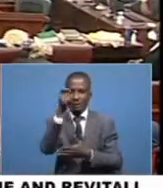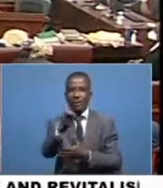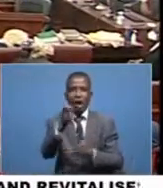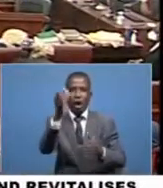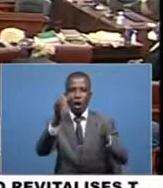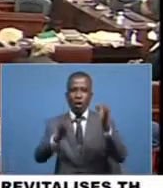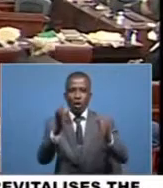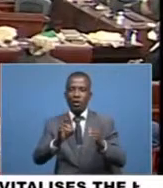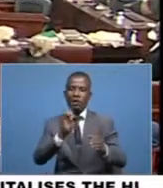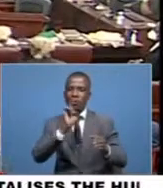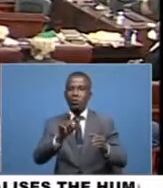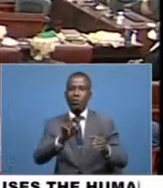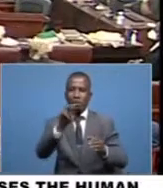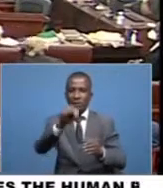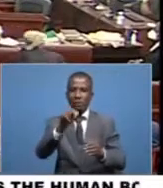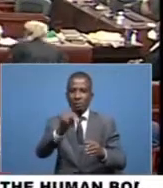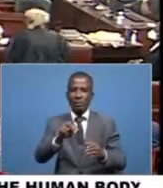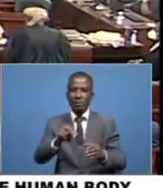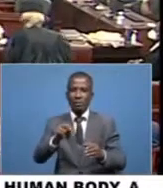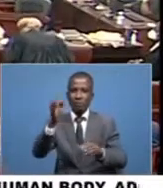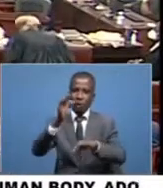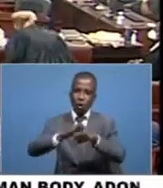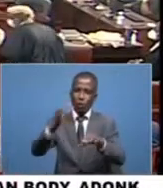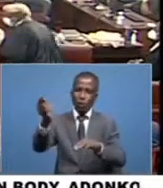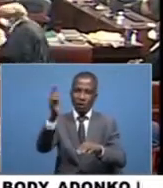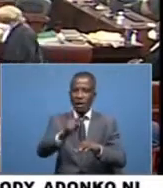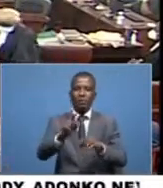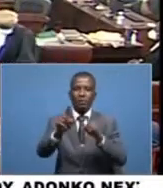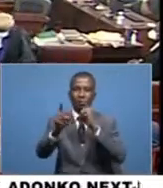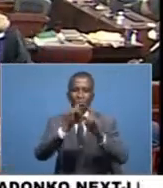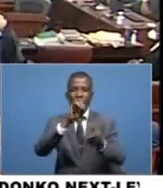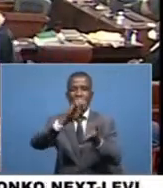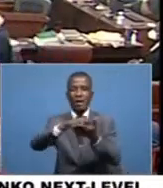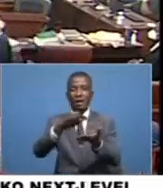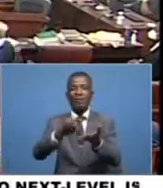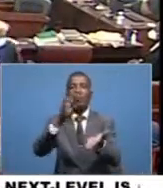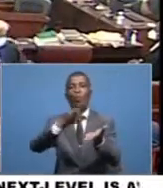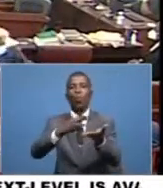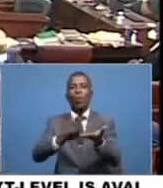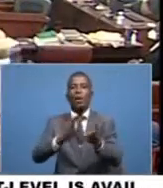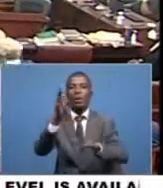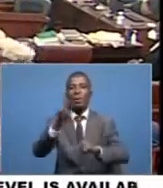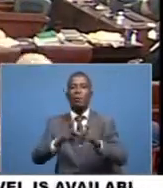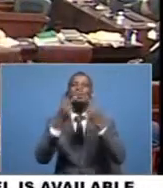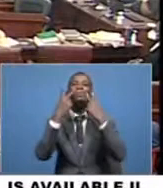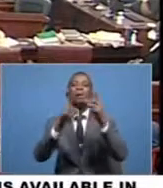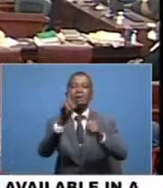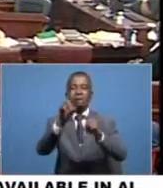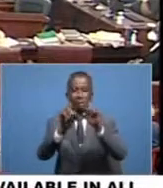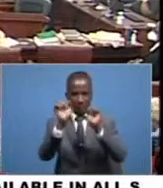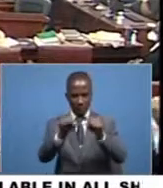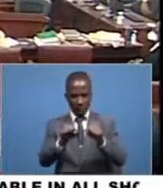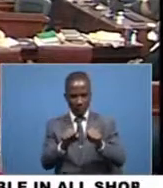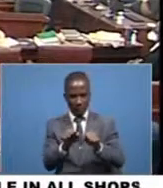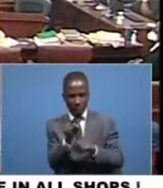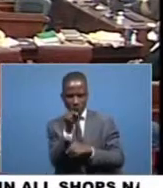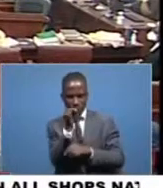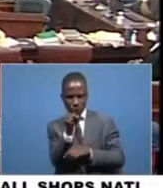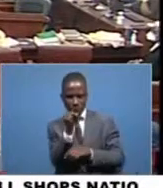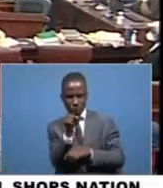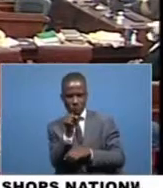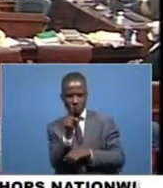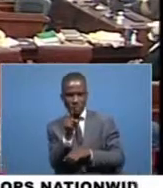an order requiring the opposing party to call the witnesses at the trial so that the applicant could cross-examine them. Creswell